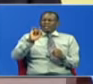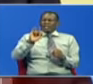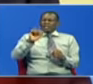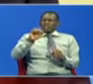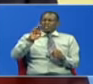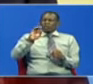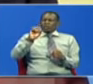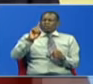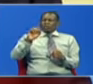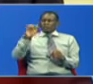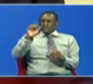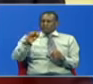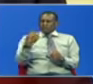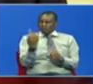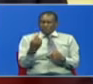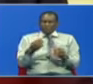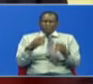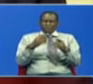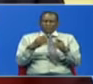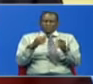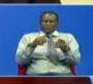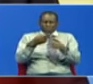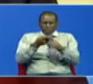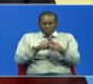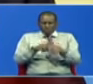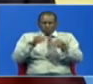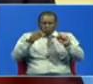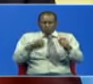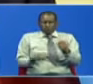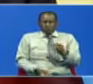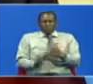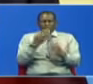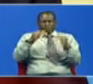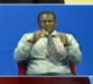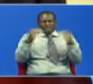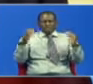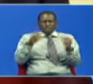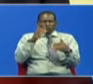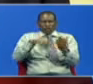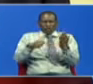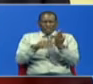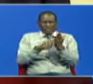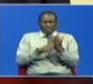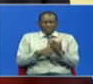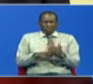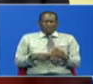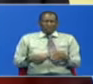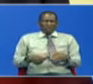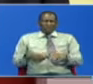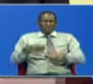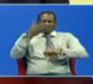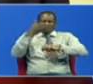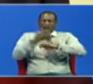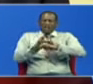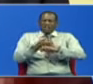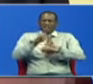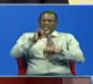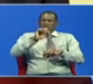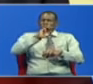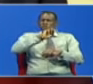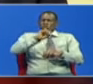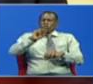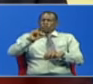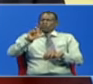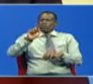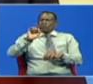immunity. Then you may develop a level of what you may call then herd immunity. If